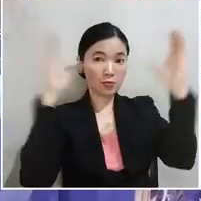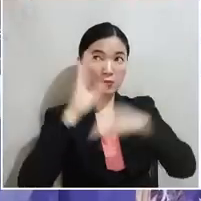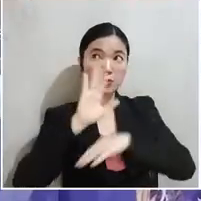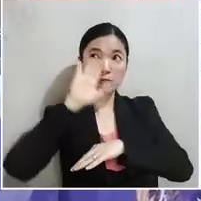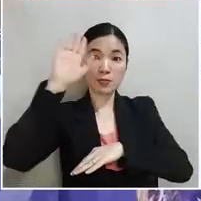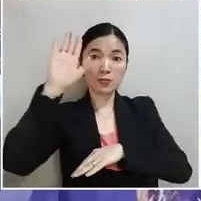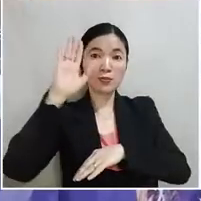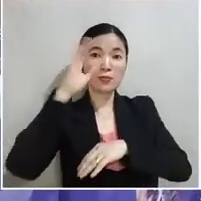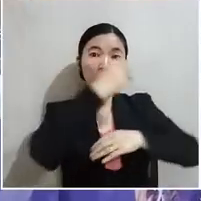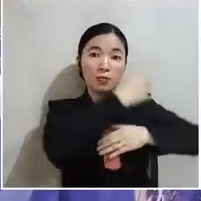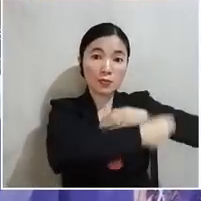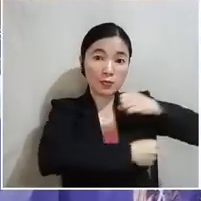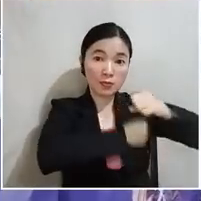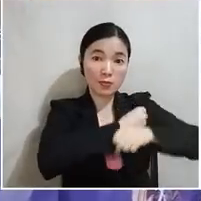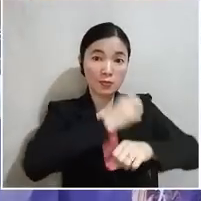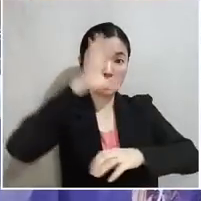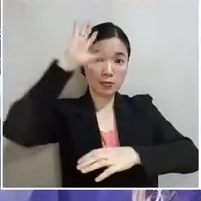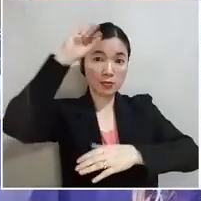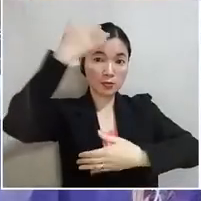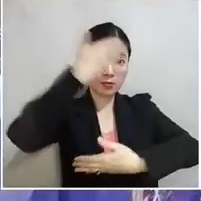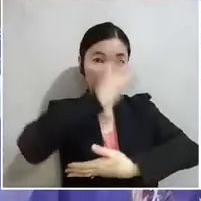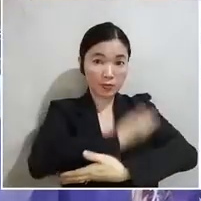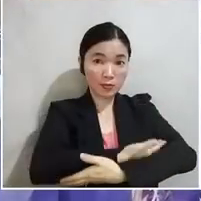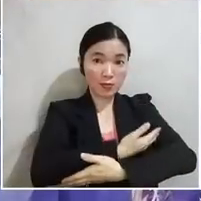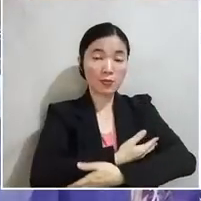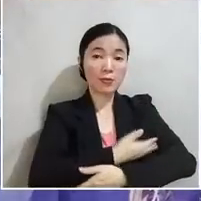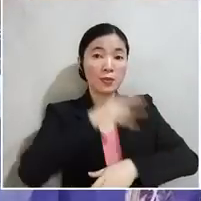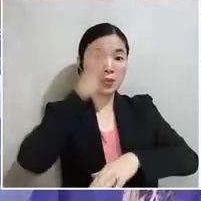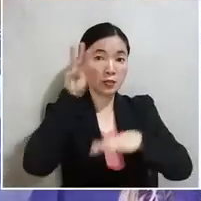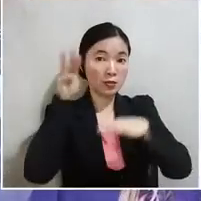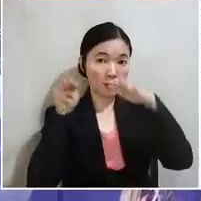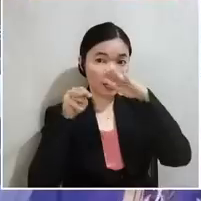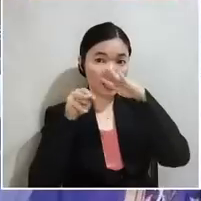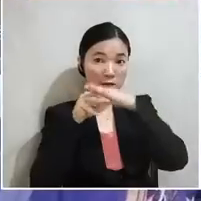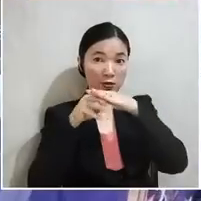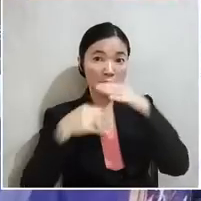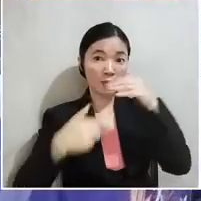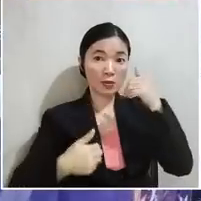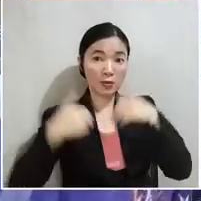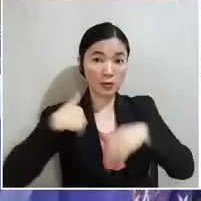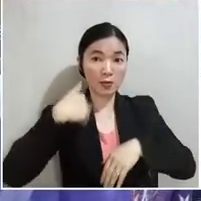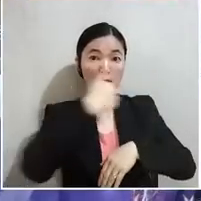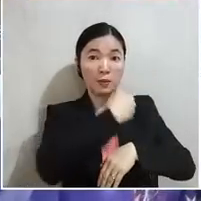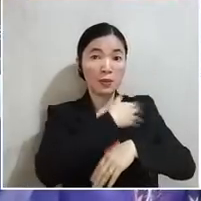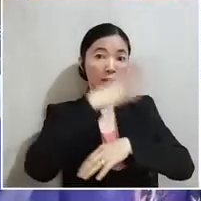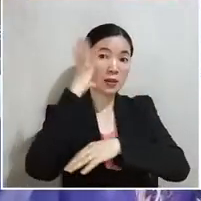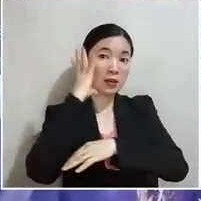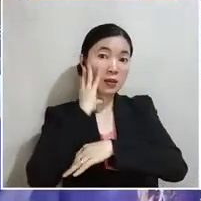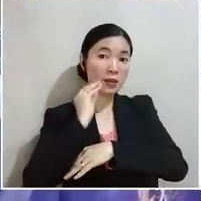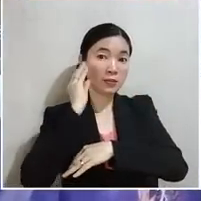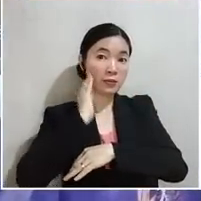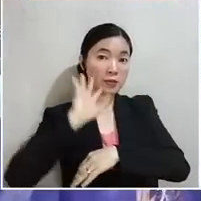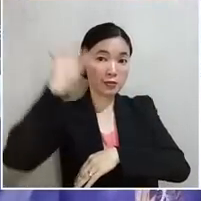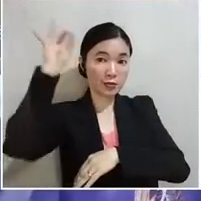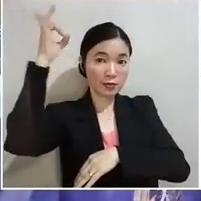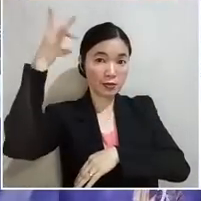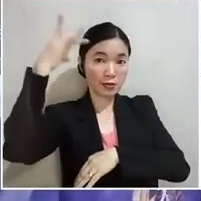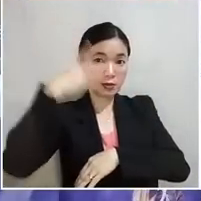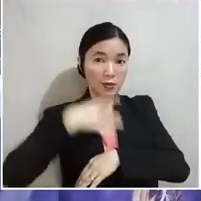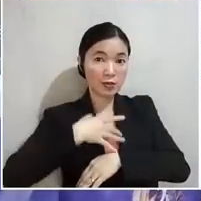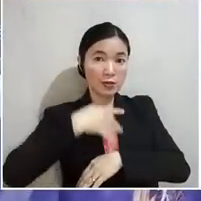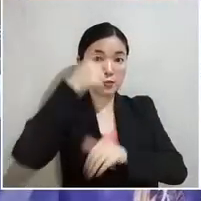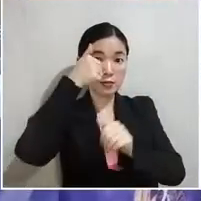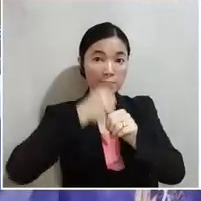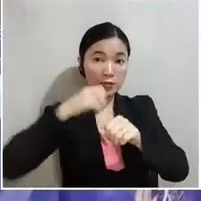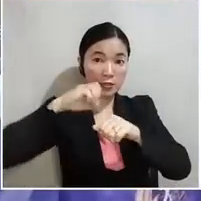your Son's passion in the mystery, we may experience the grace of its effects